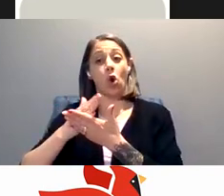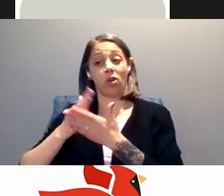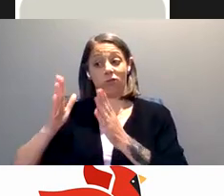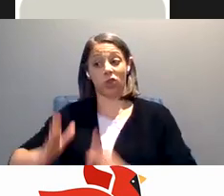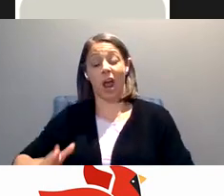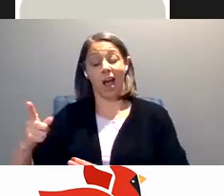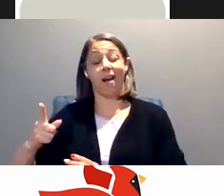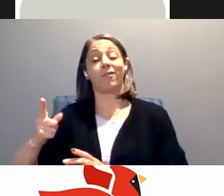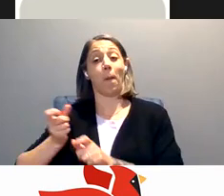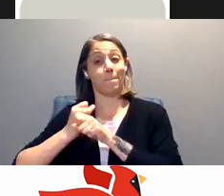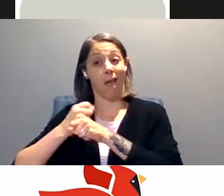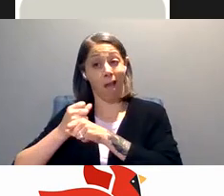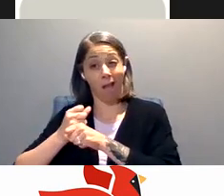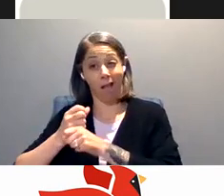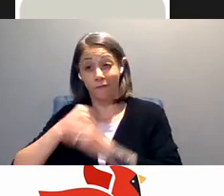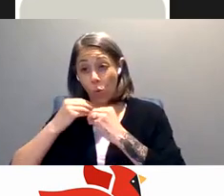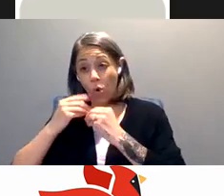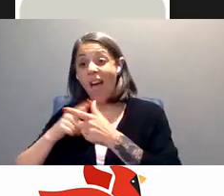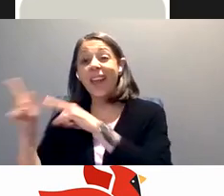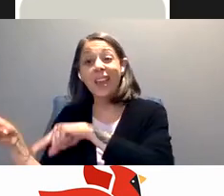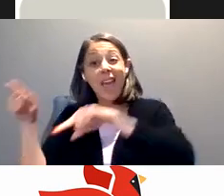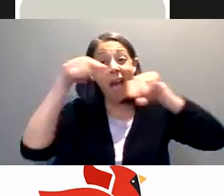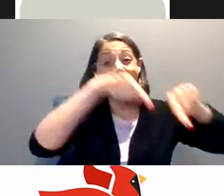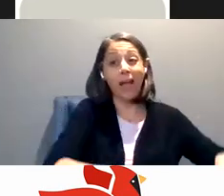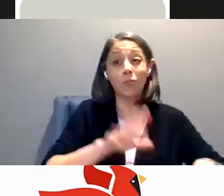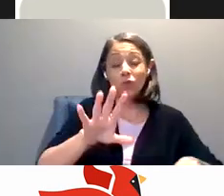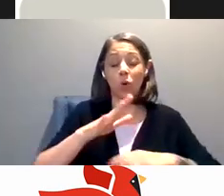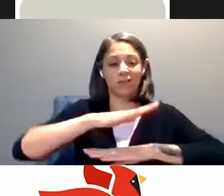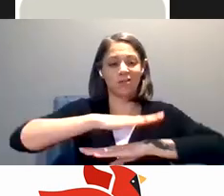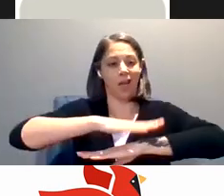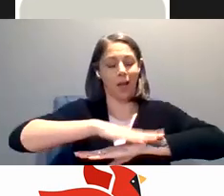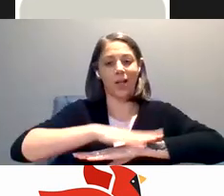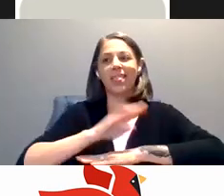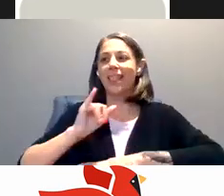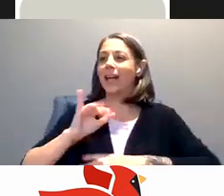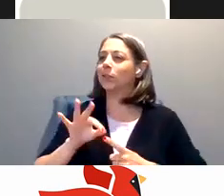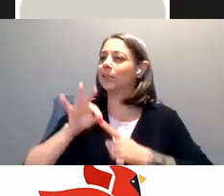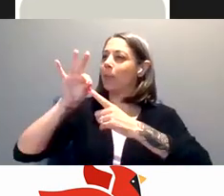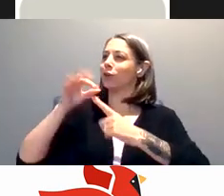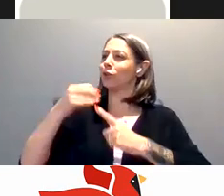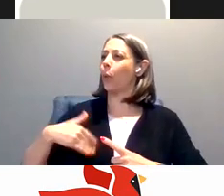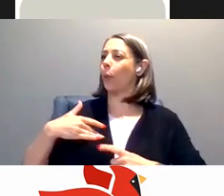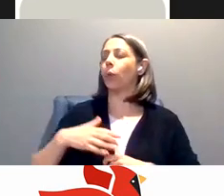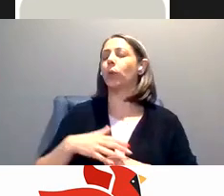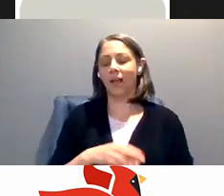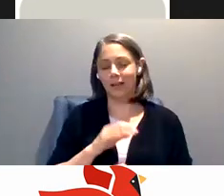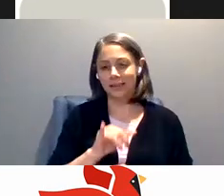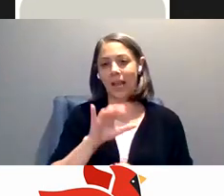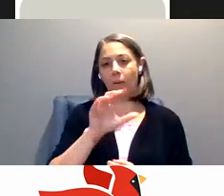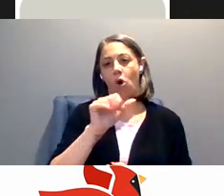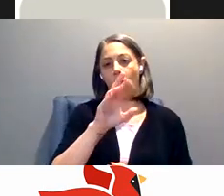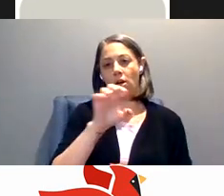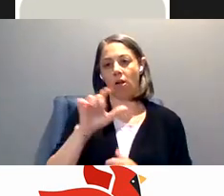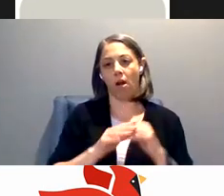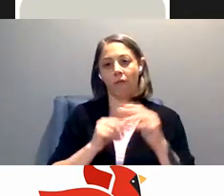a pretty special touch. Well, in the direct care industry, you have that special touch with almost everyone you interact with, because the